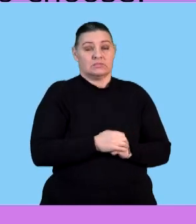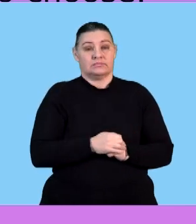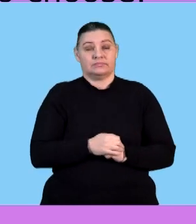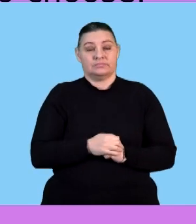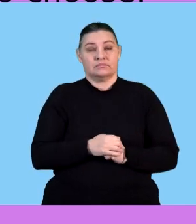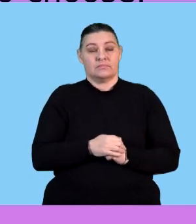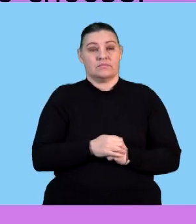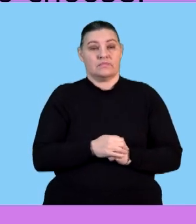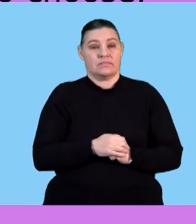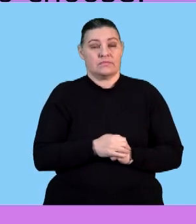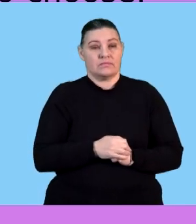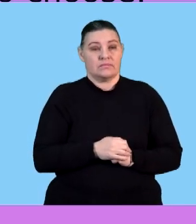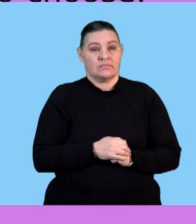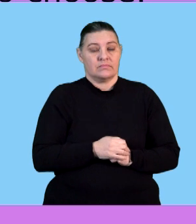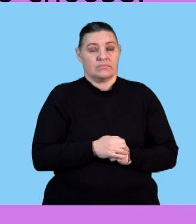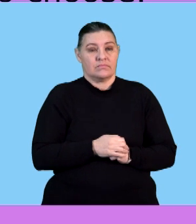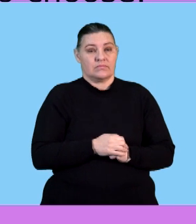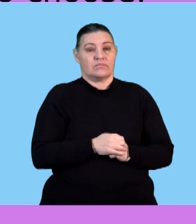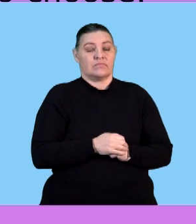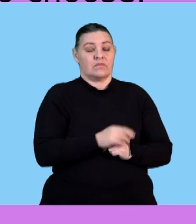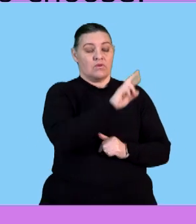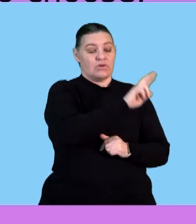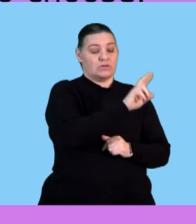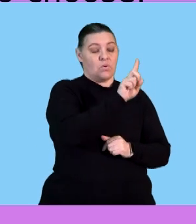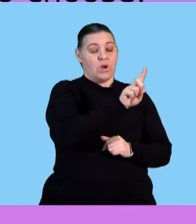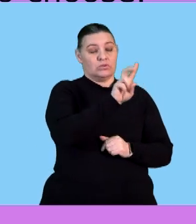right, there you go. We take the previous year's amount,